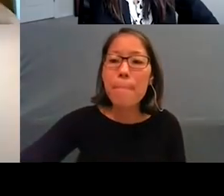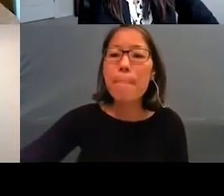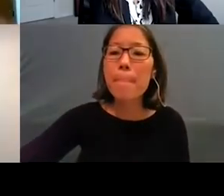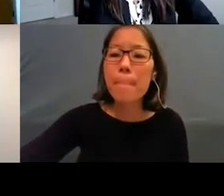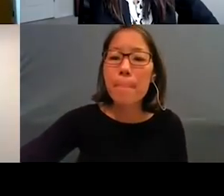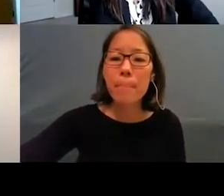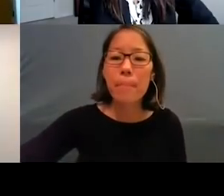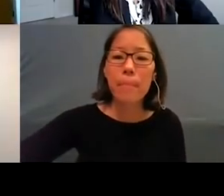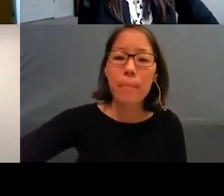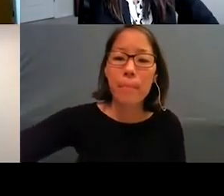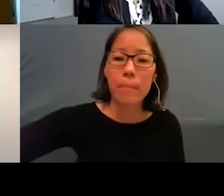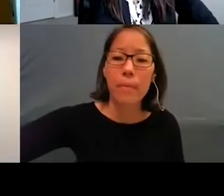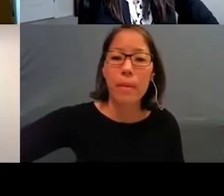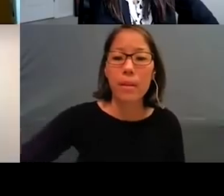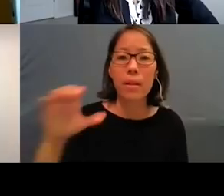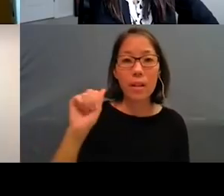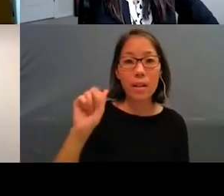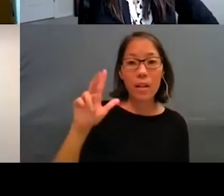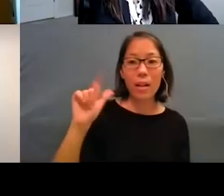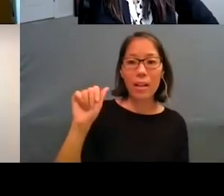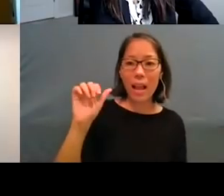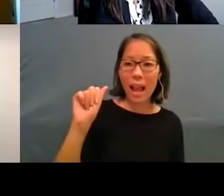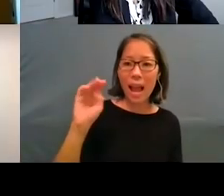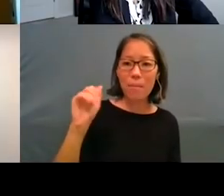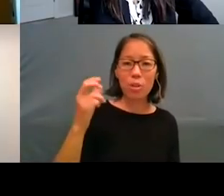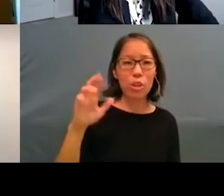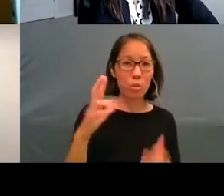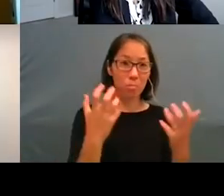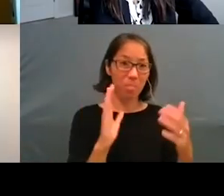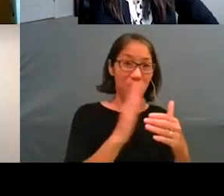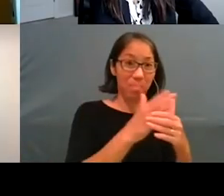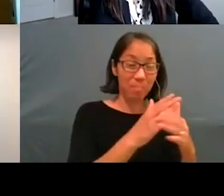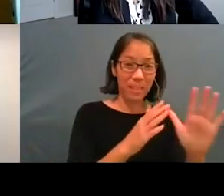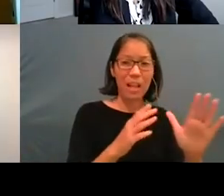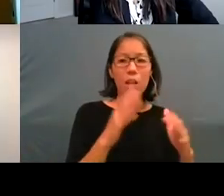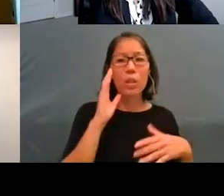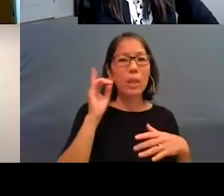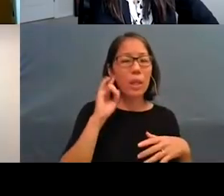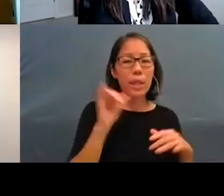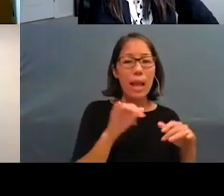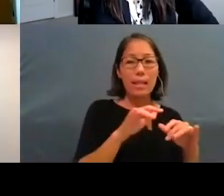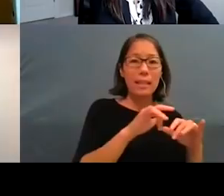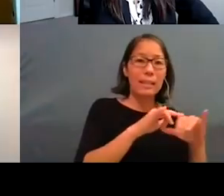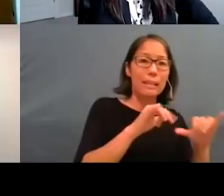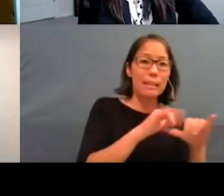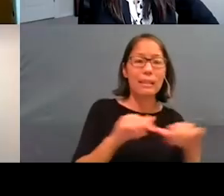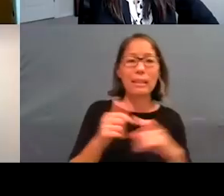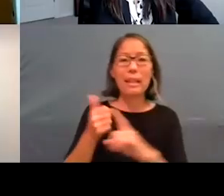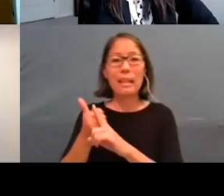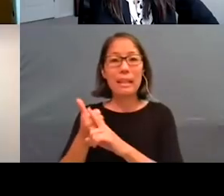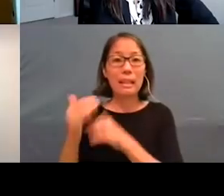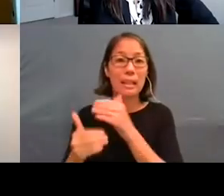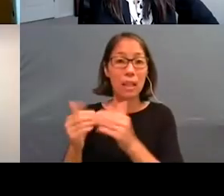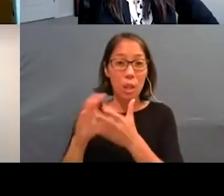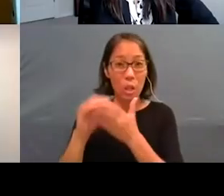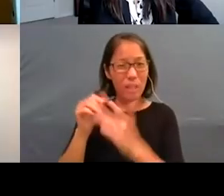see or hear asynchronous learning and that's a practice time to practice the skills that have been taught, that doesn't necessarily